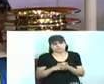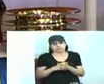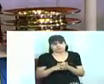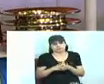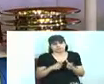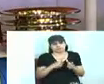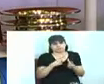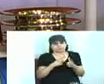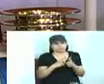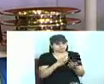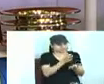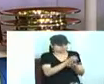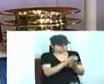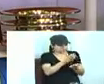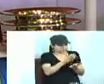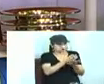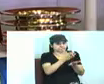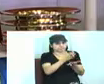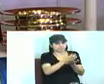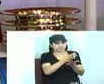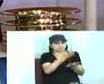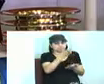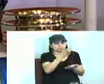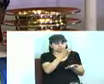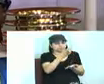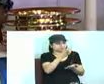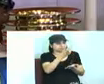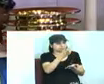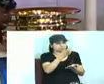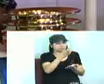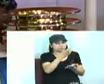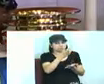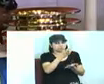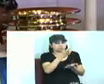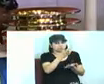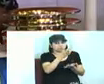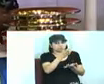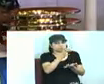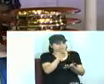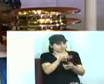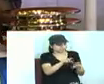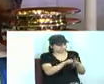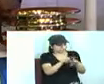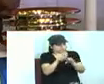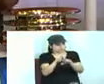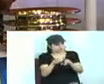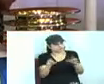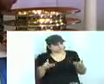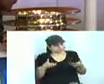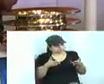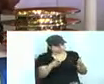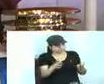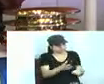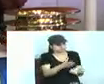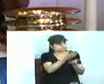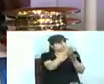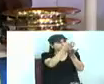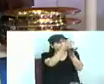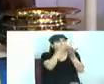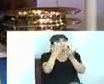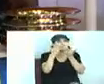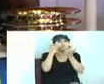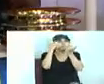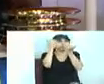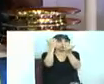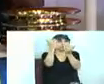Then he took the cup, and in like manner, he lifted it up and gave